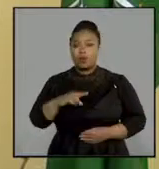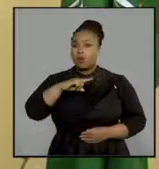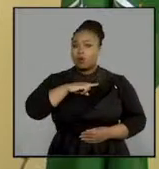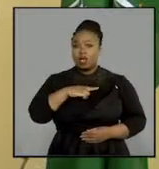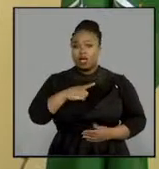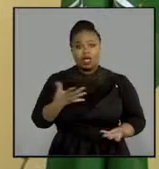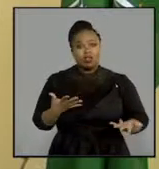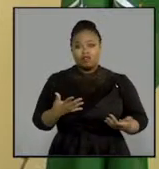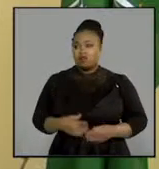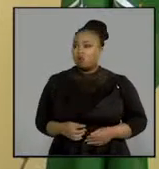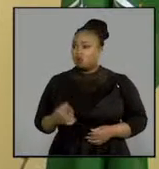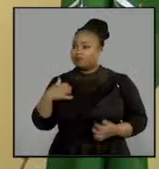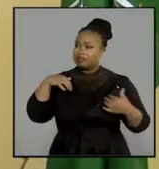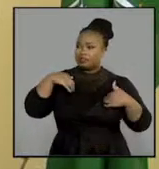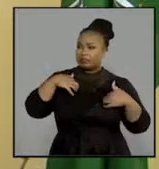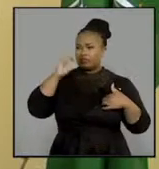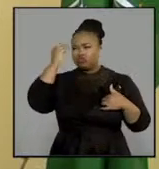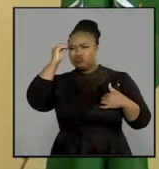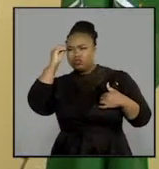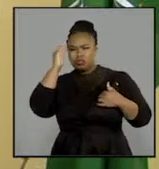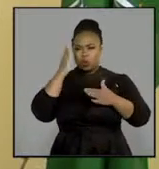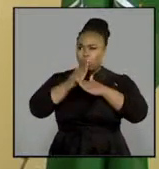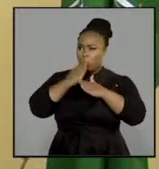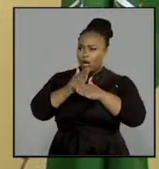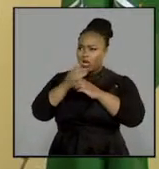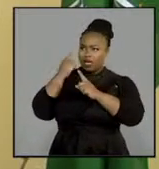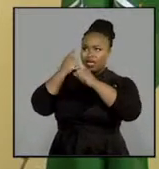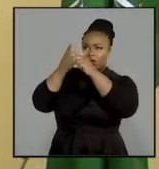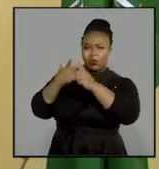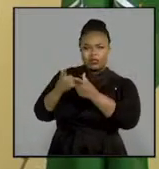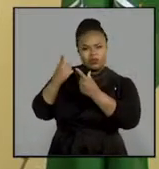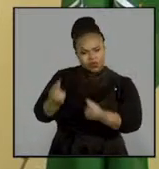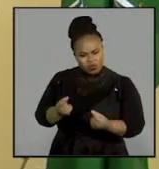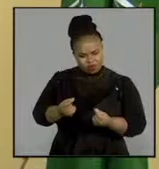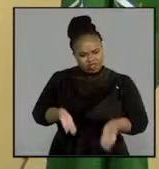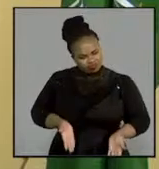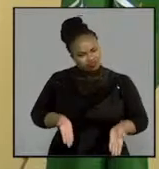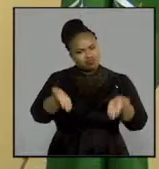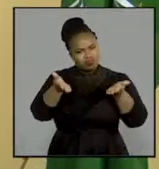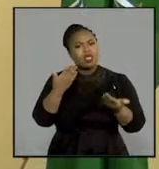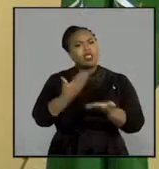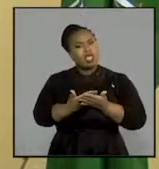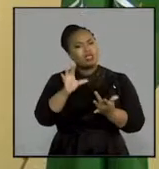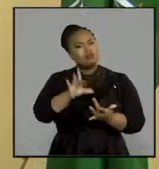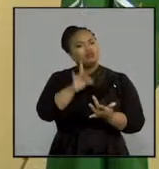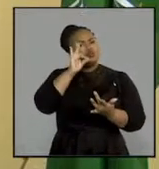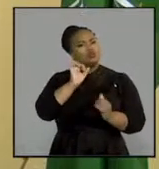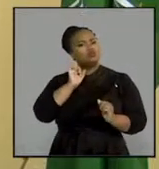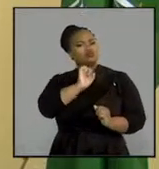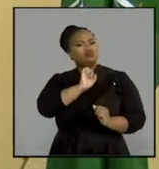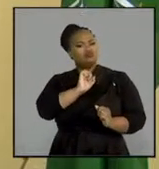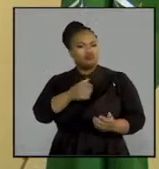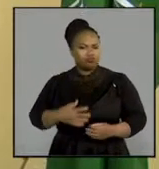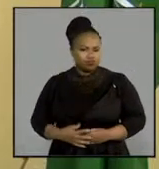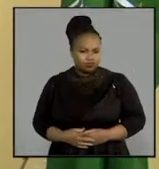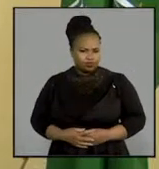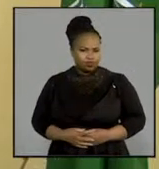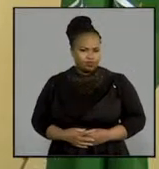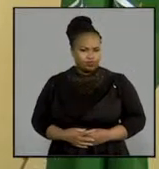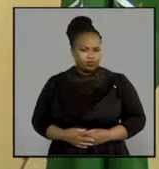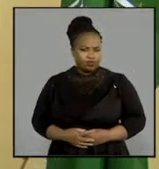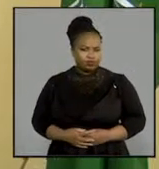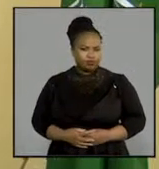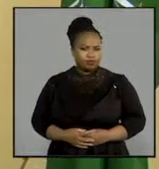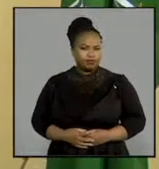and where she can take up any occupation or pursue any career of her choice.